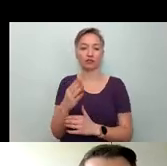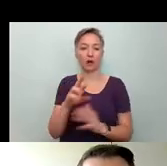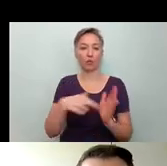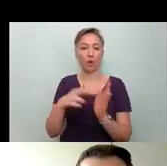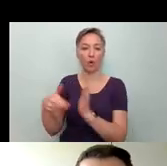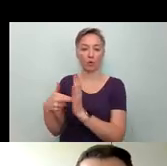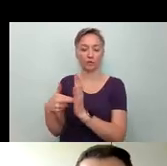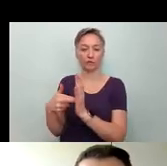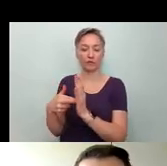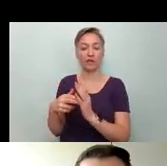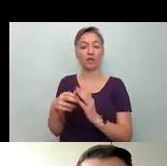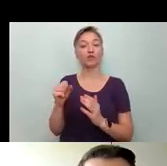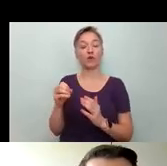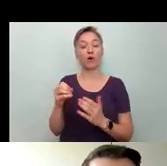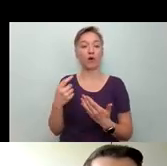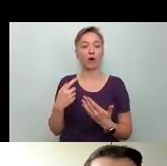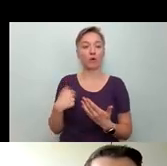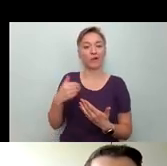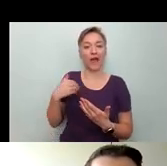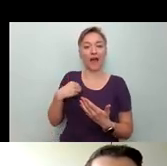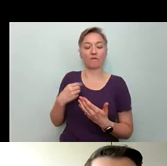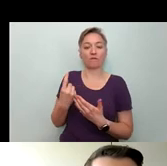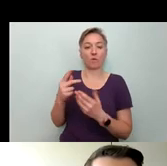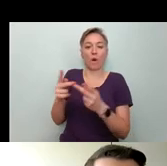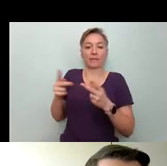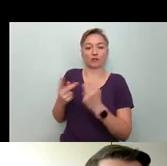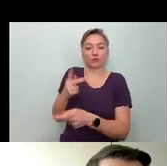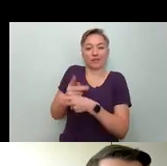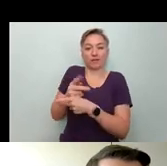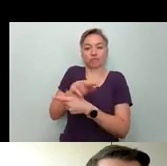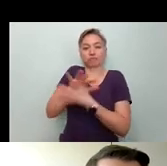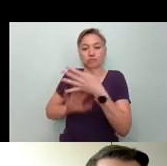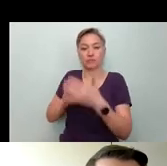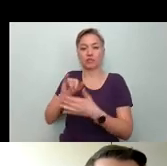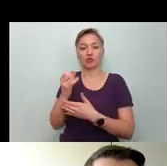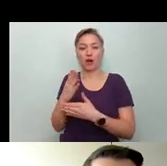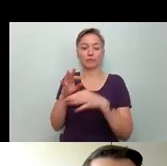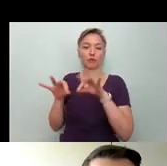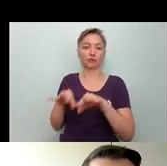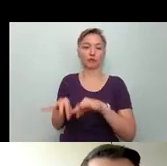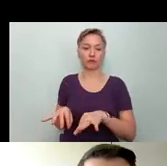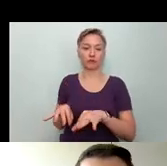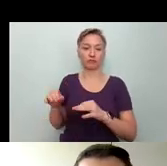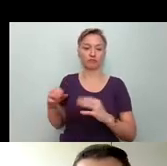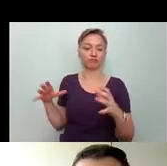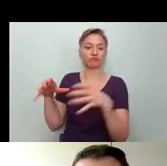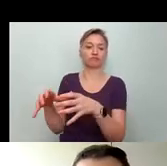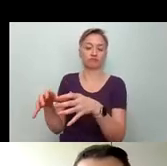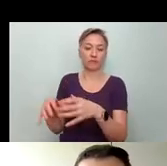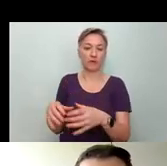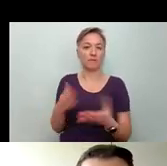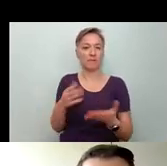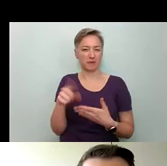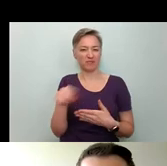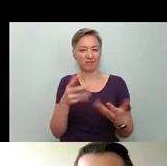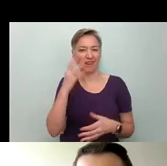of a central repository for our job descriptions. Right now, many people probably have experienced the challenge of trying